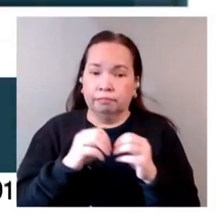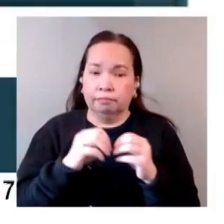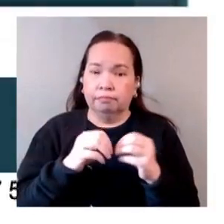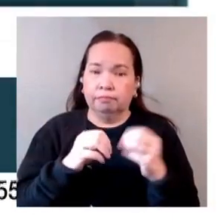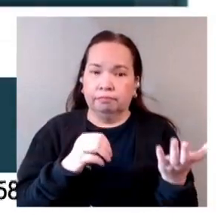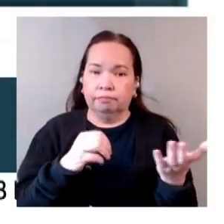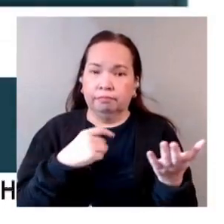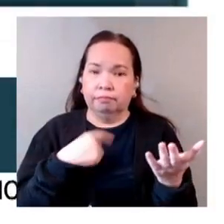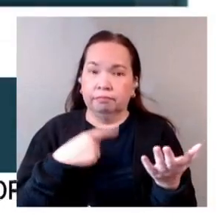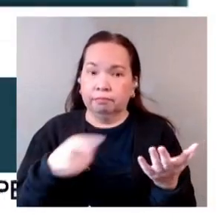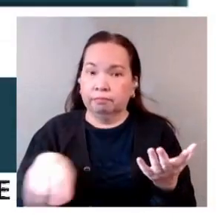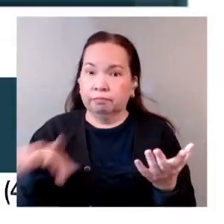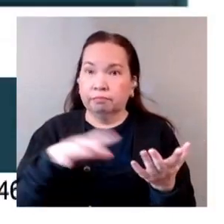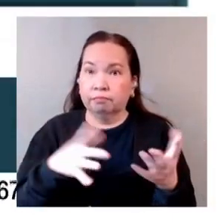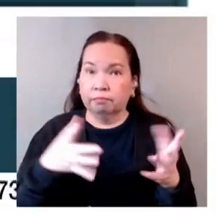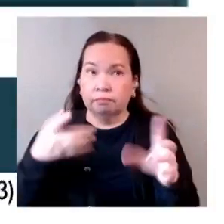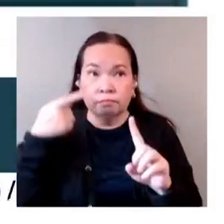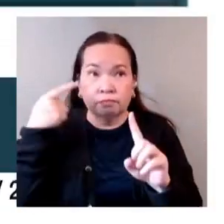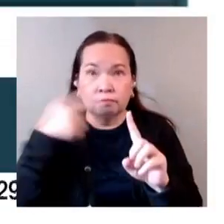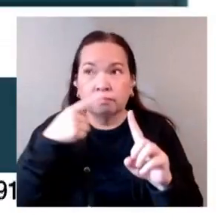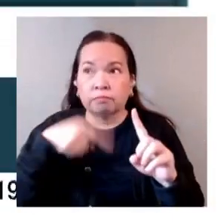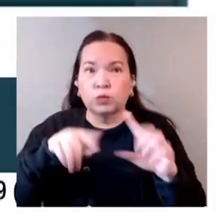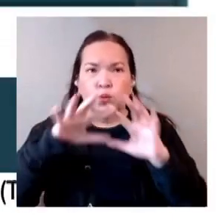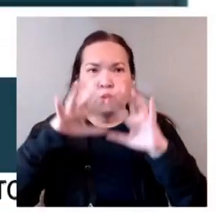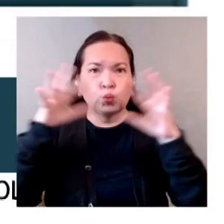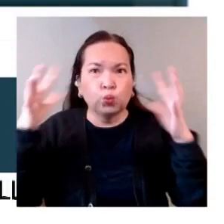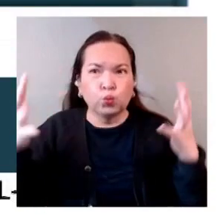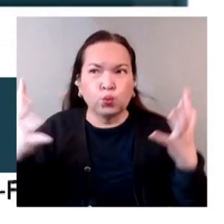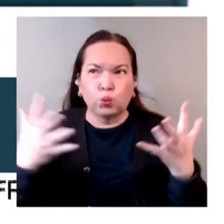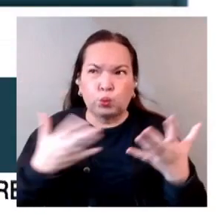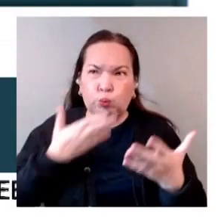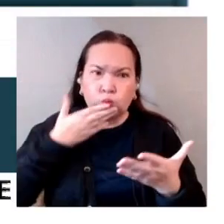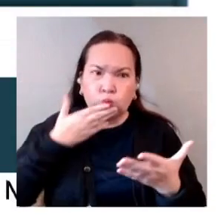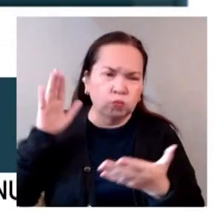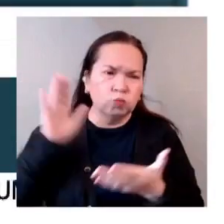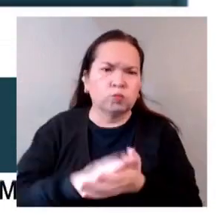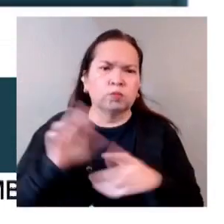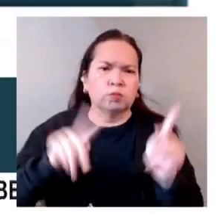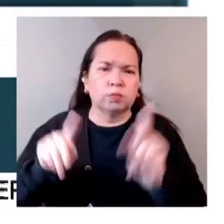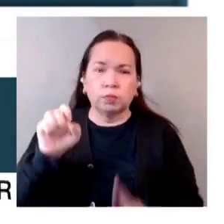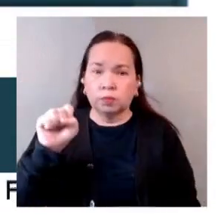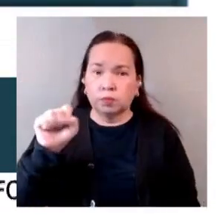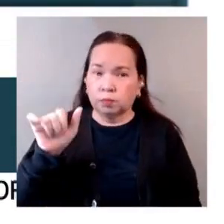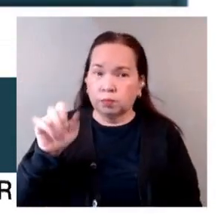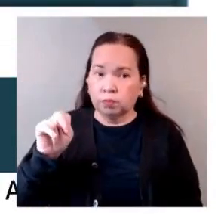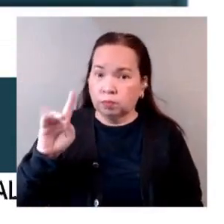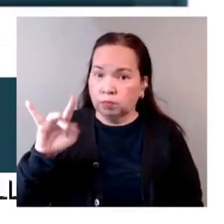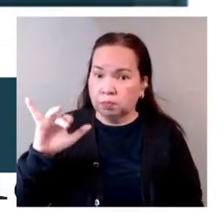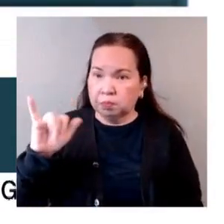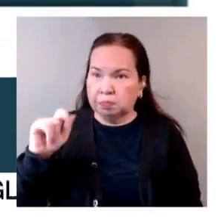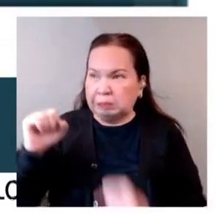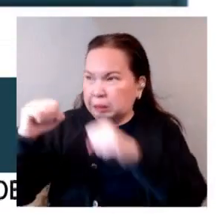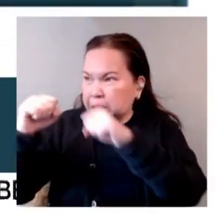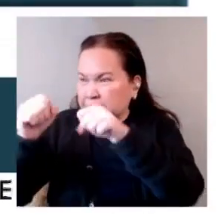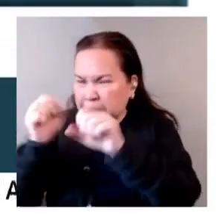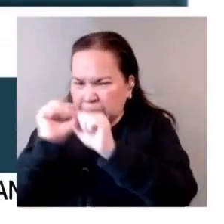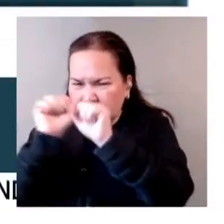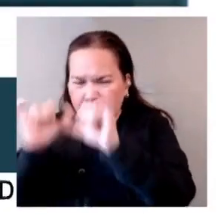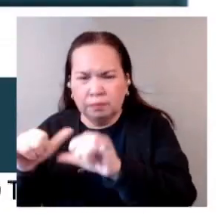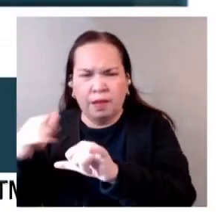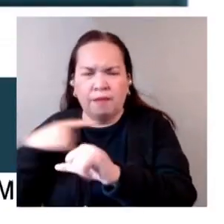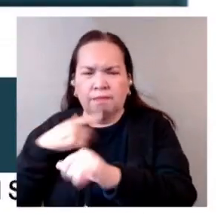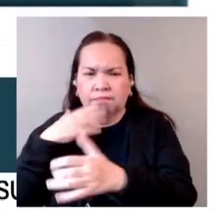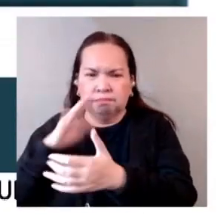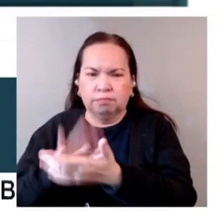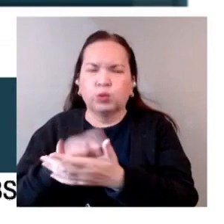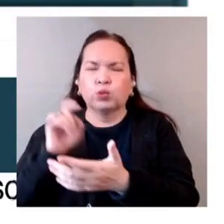fighting a syndicate. It is a global syndicate. So it's not very easy to catch them without having intelligence funds.